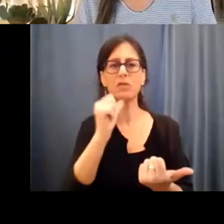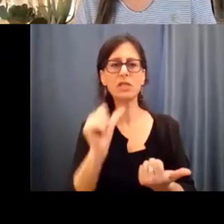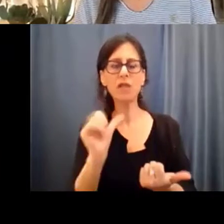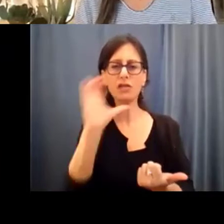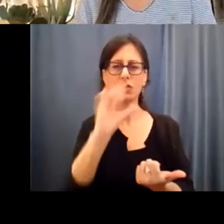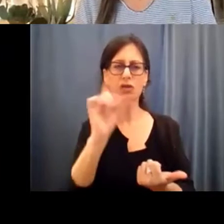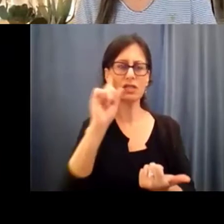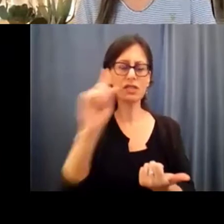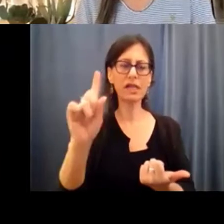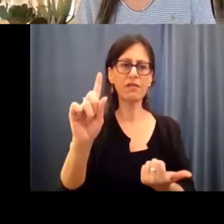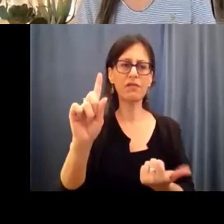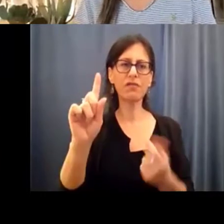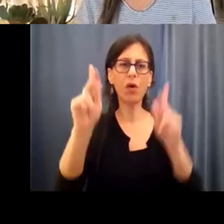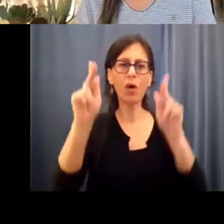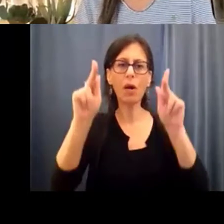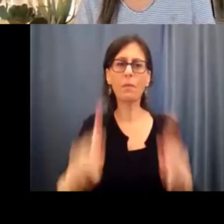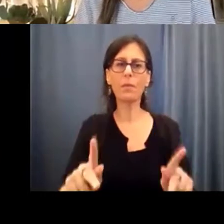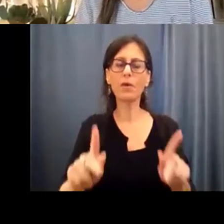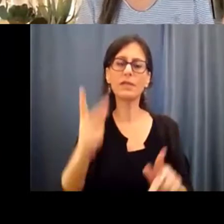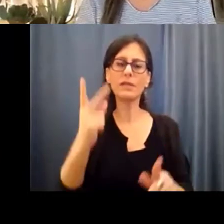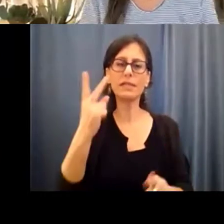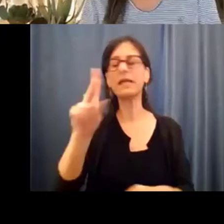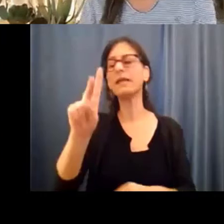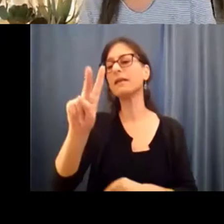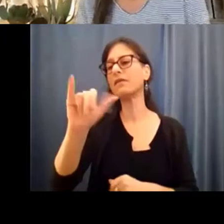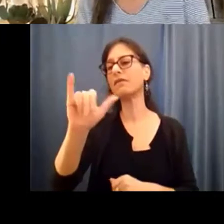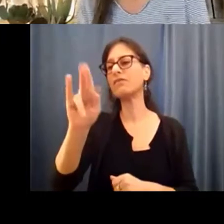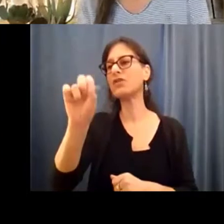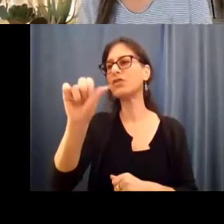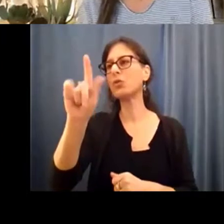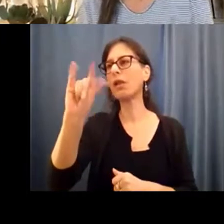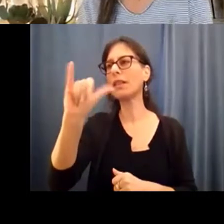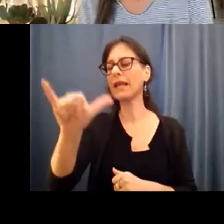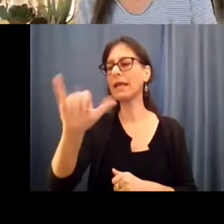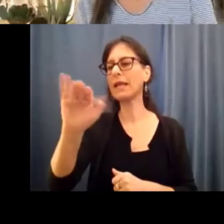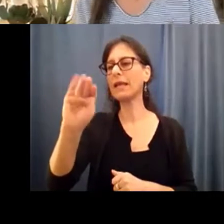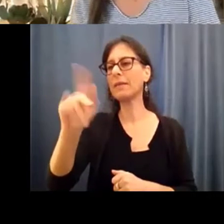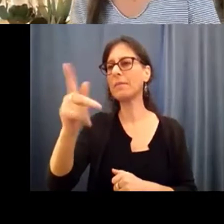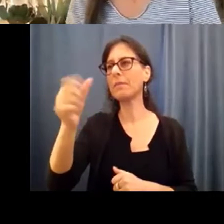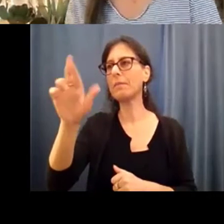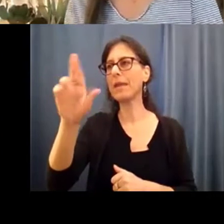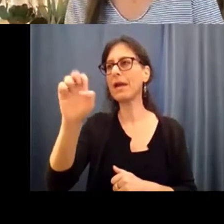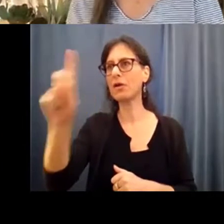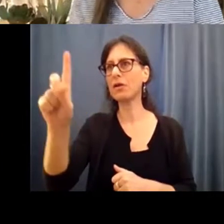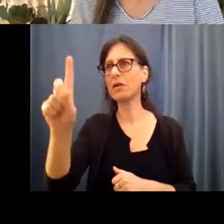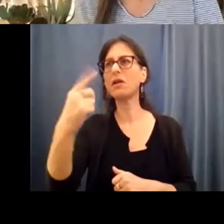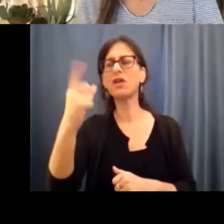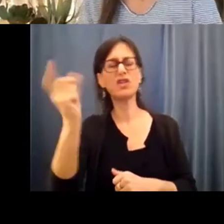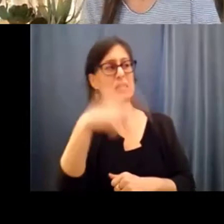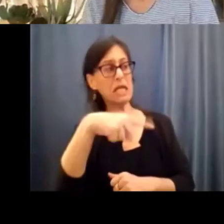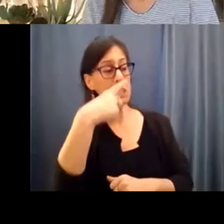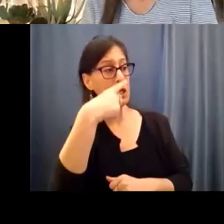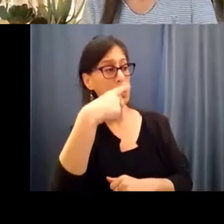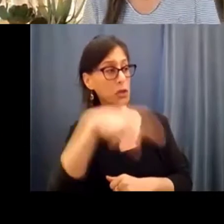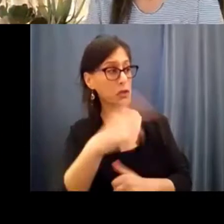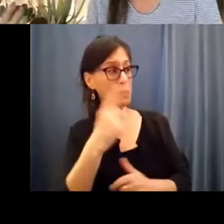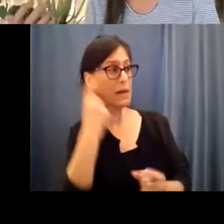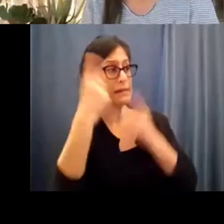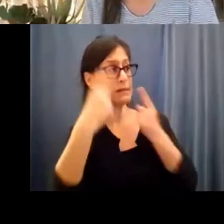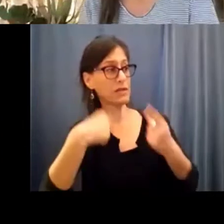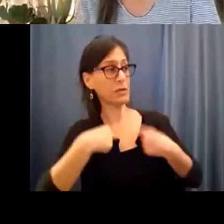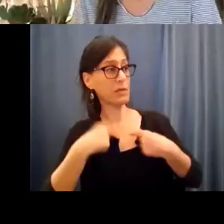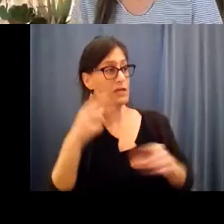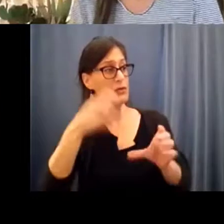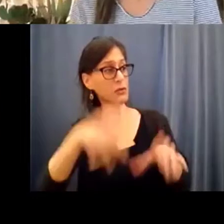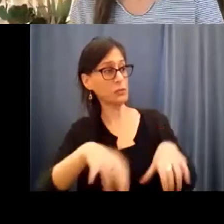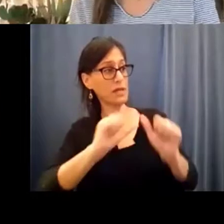for a visually impaired actress. And she asked me, hey, would you consider me to be a part of your film